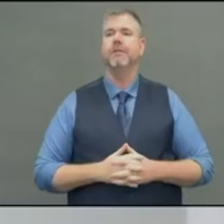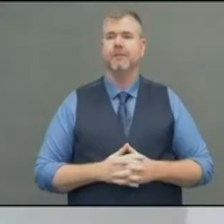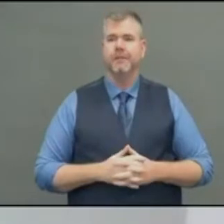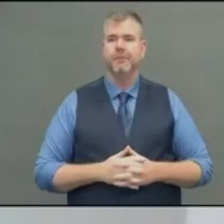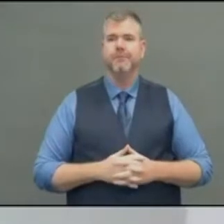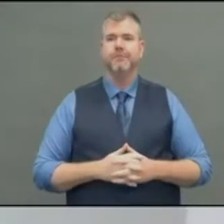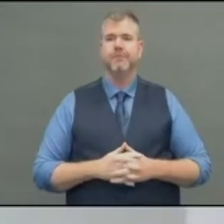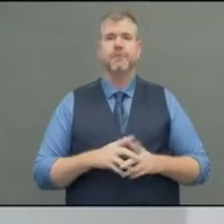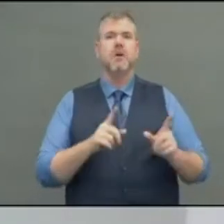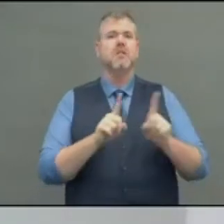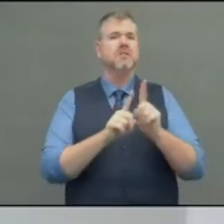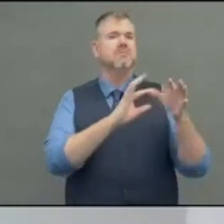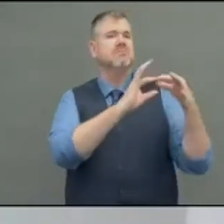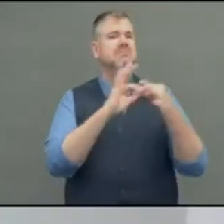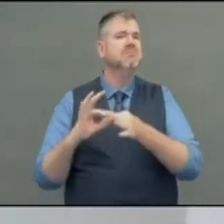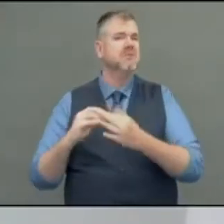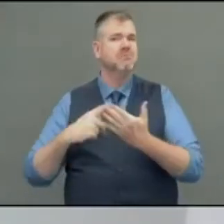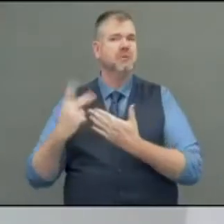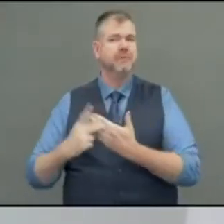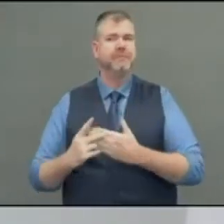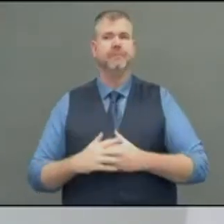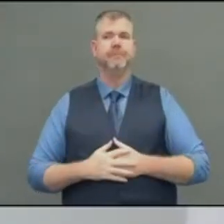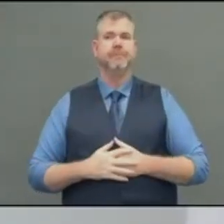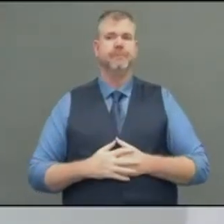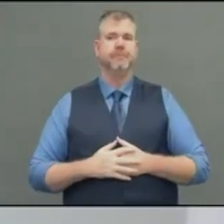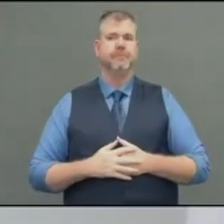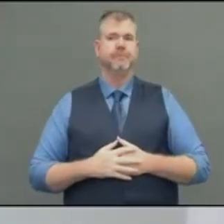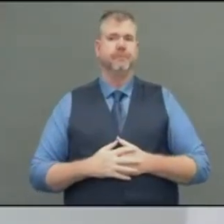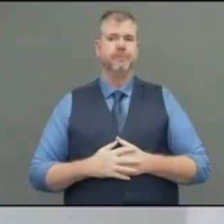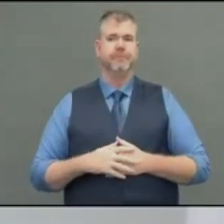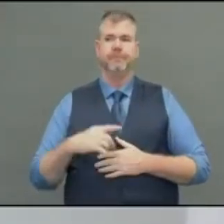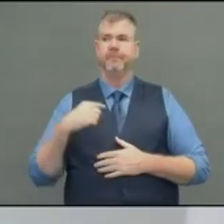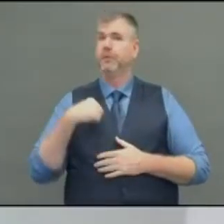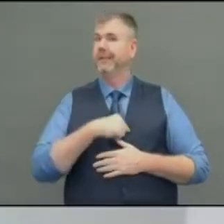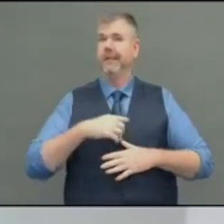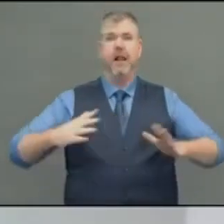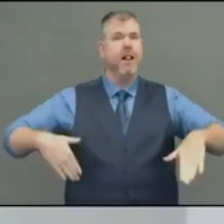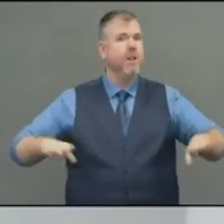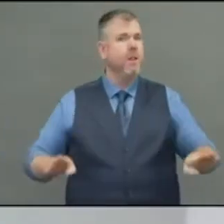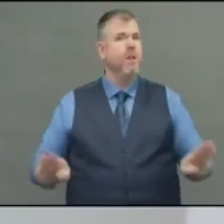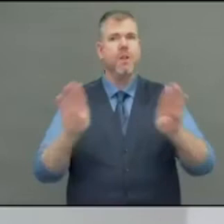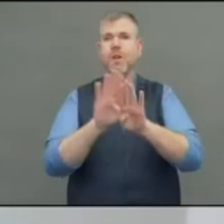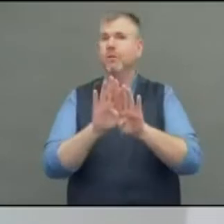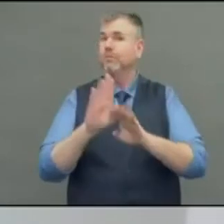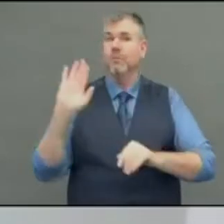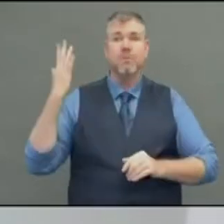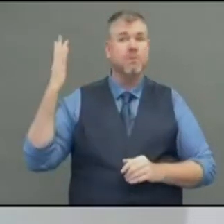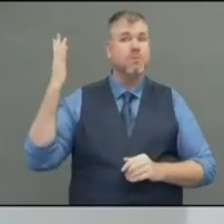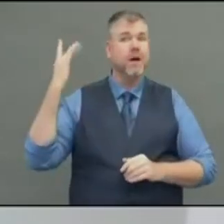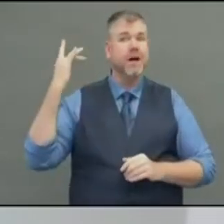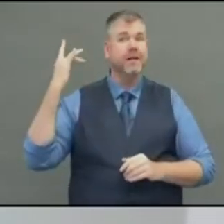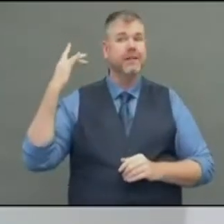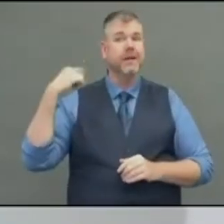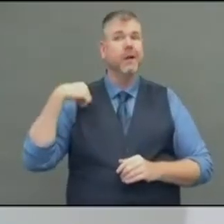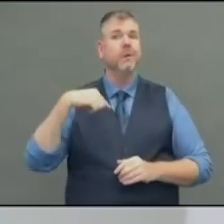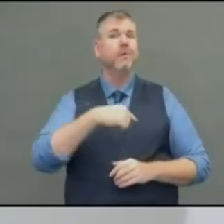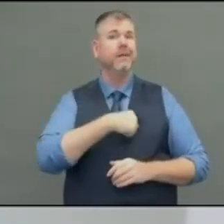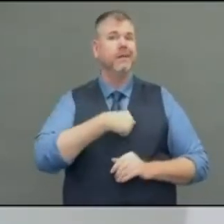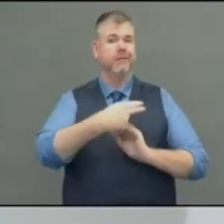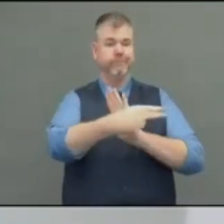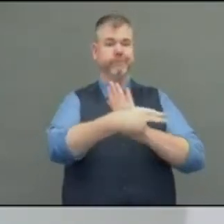in general, we have never closed because we are an essential service provider. So our offices have